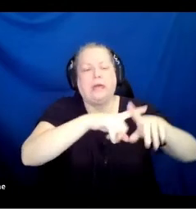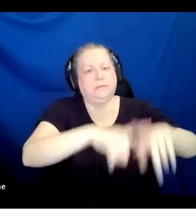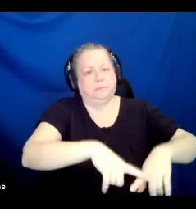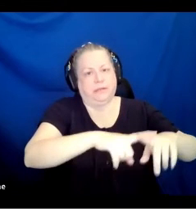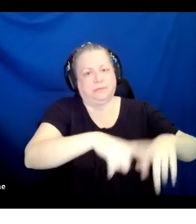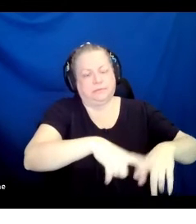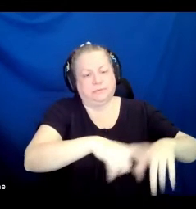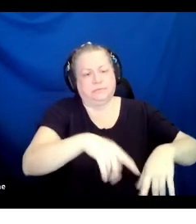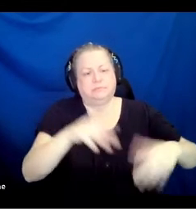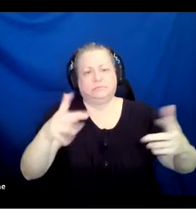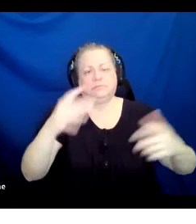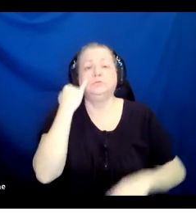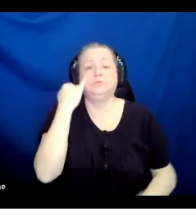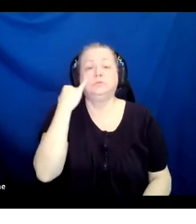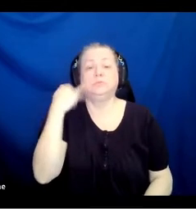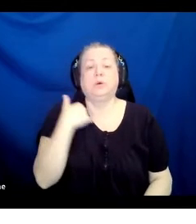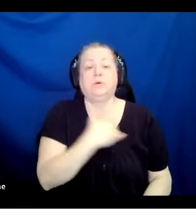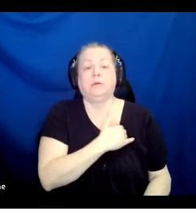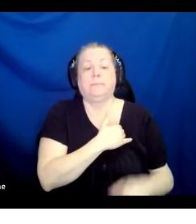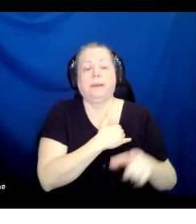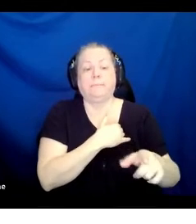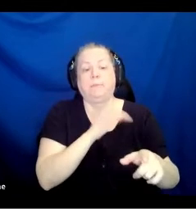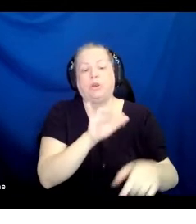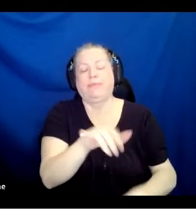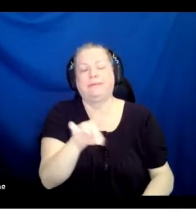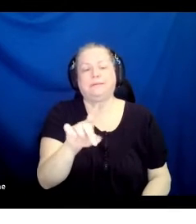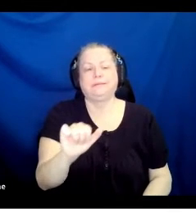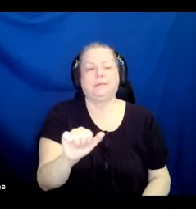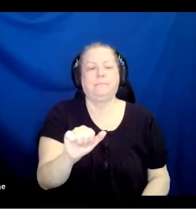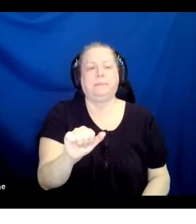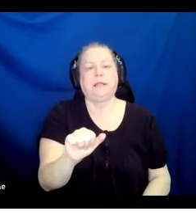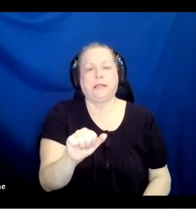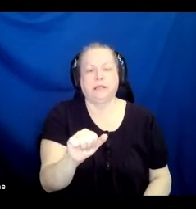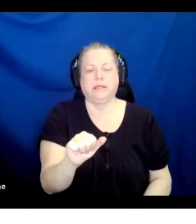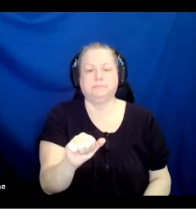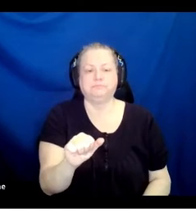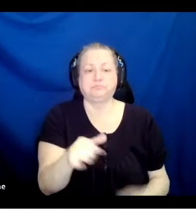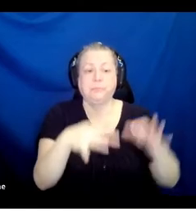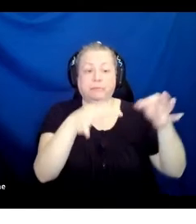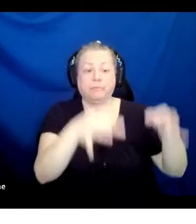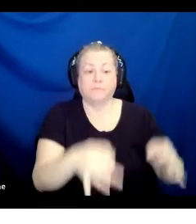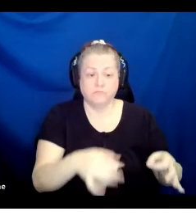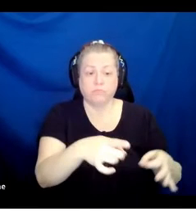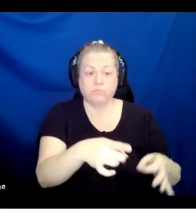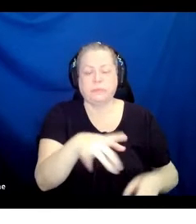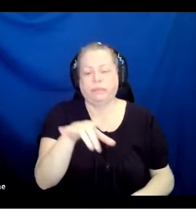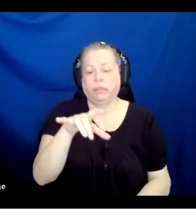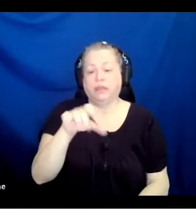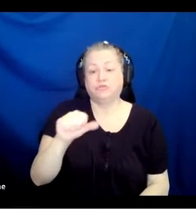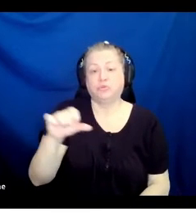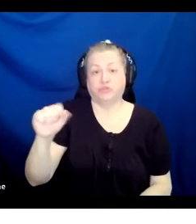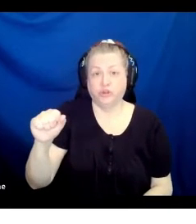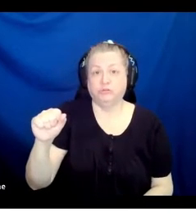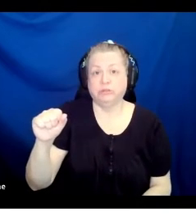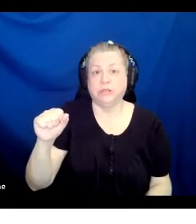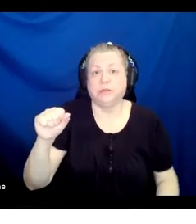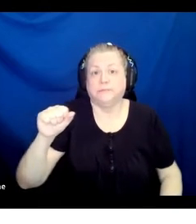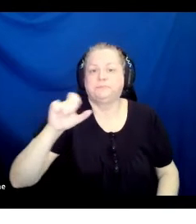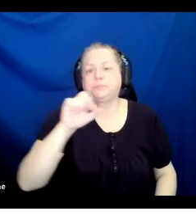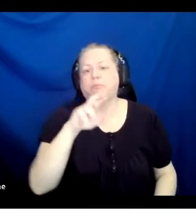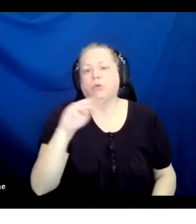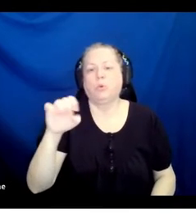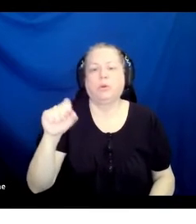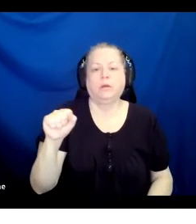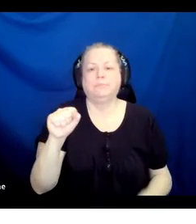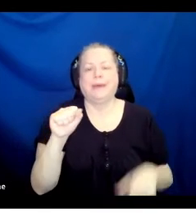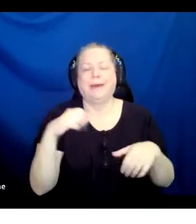So if a member's disability determination was determined by the Social Security Administration or the